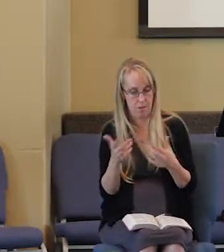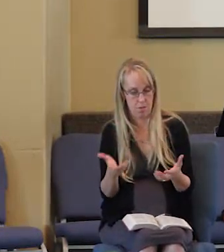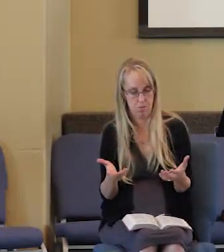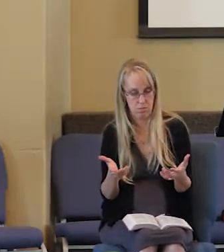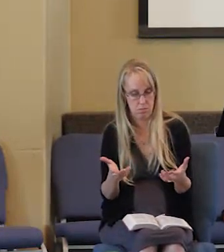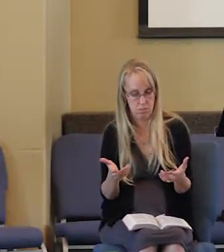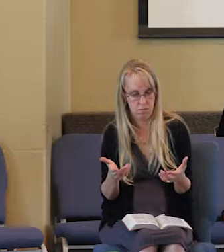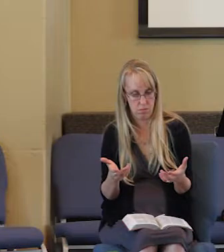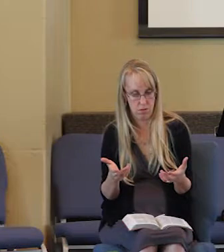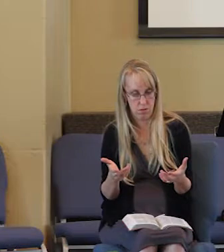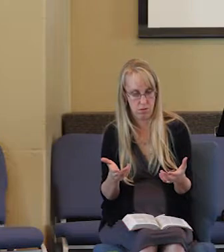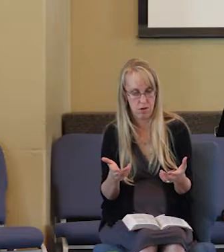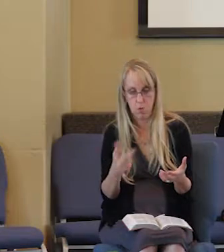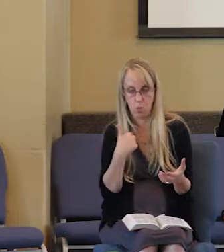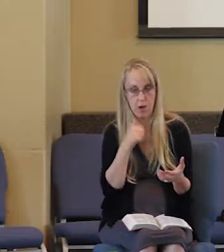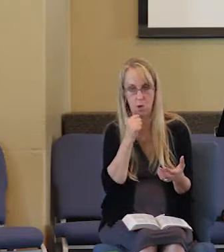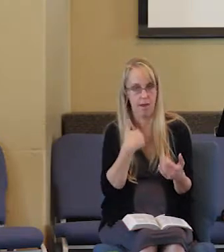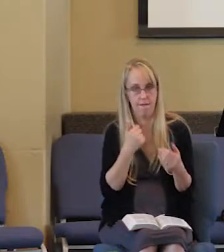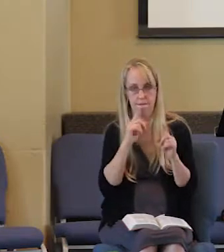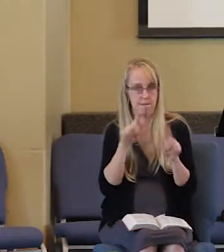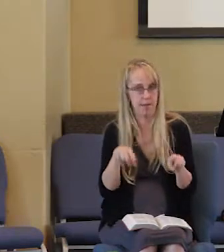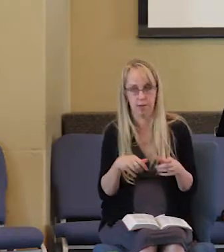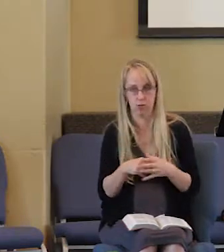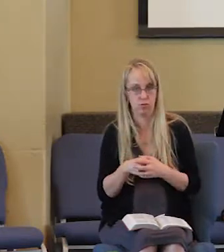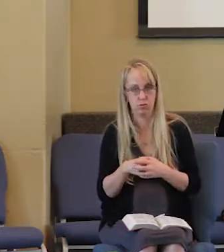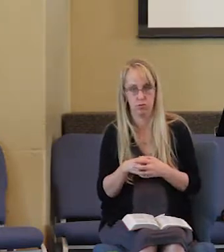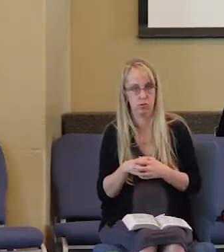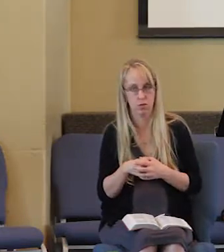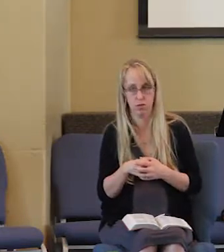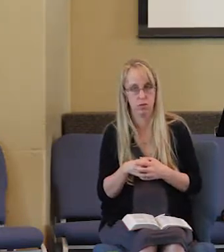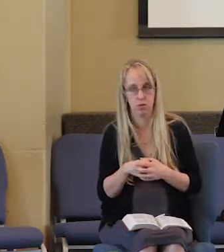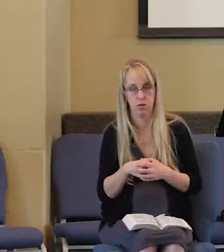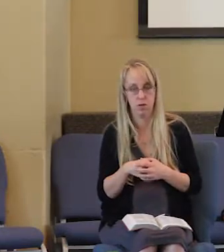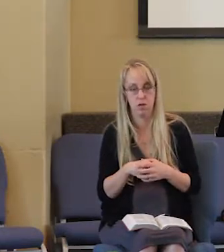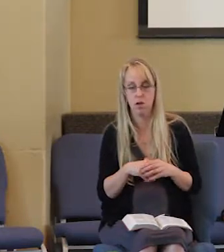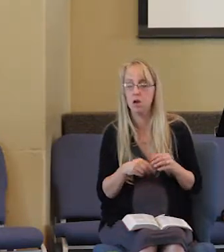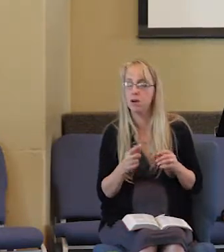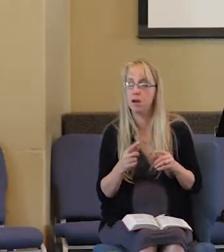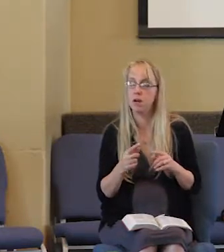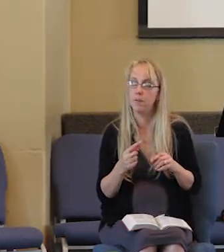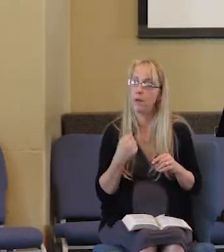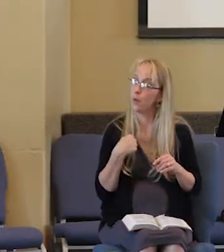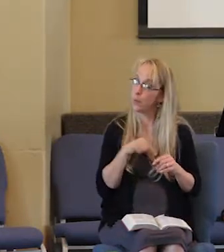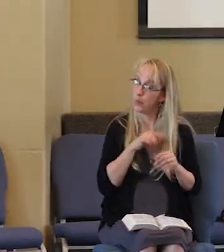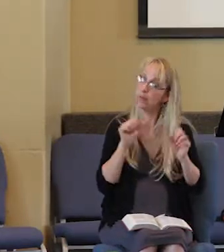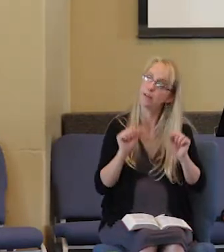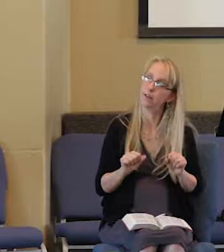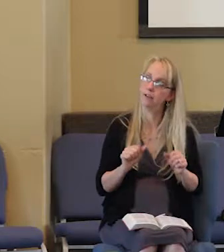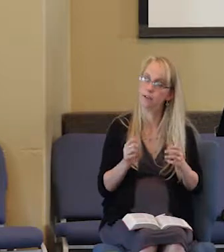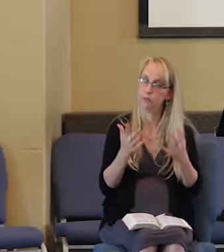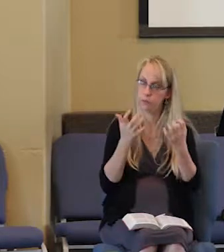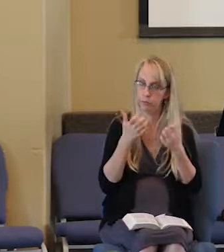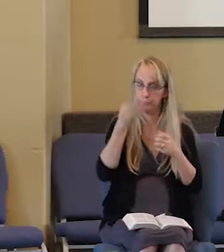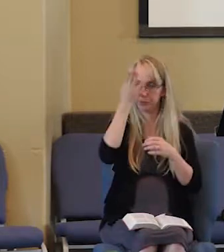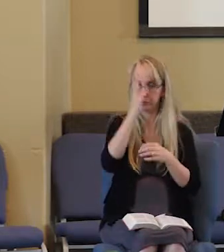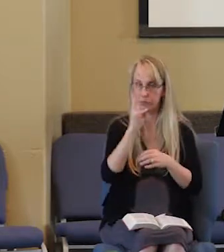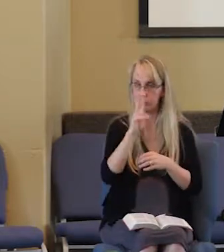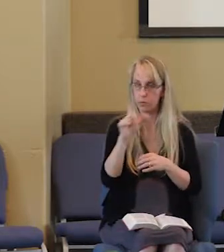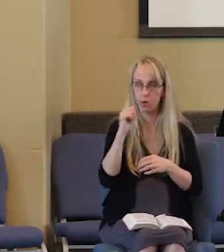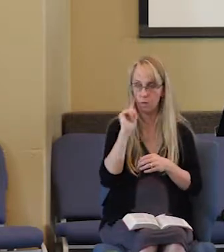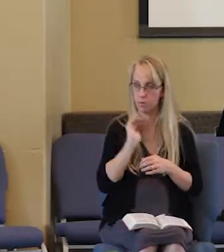certain plane, on a certain level. We certainly don't have all the answers. But we can desire God's will